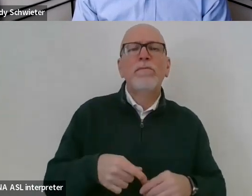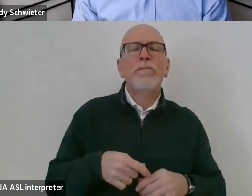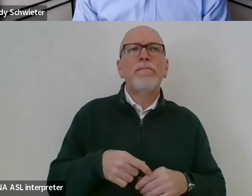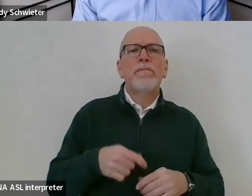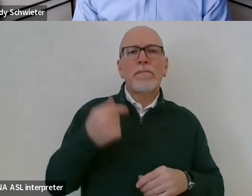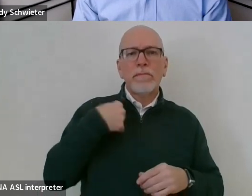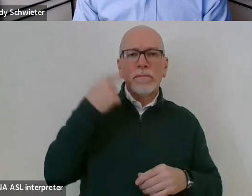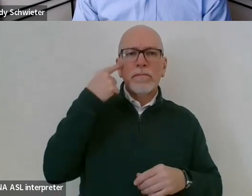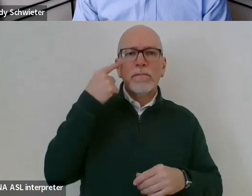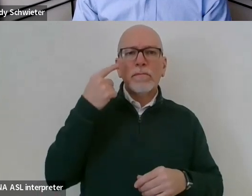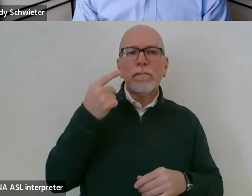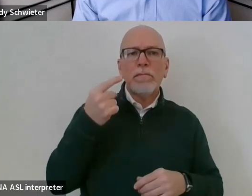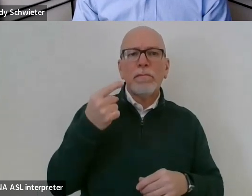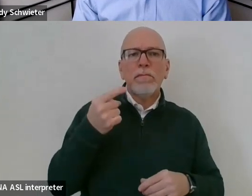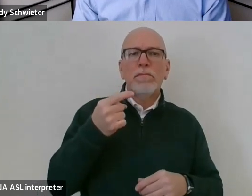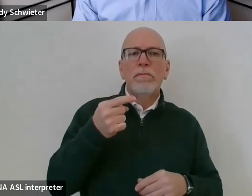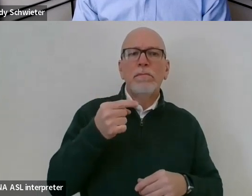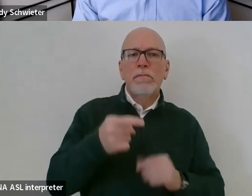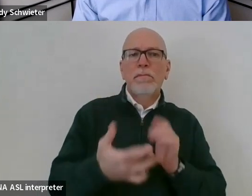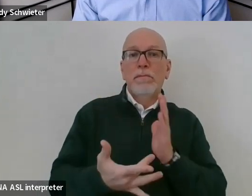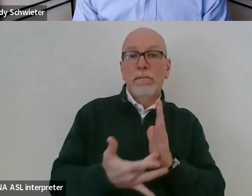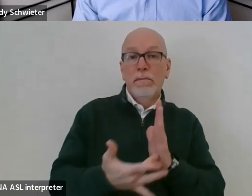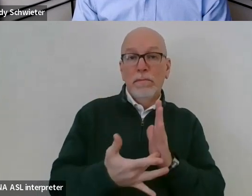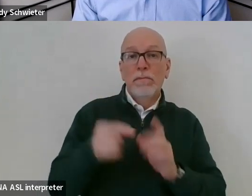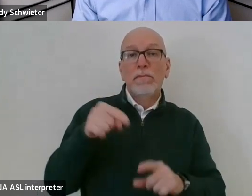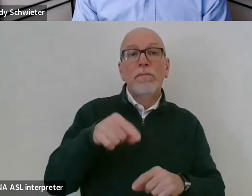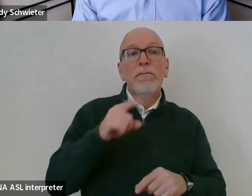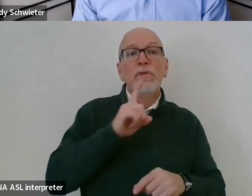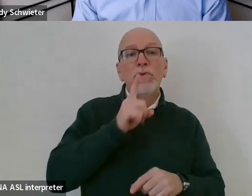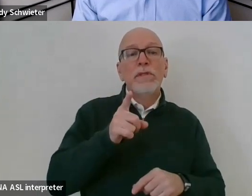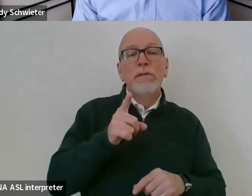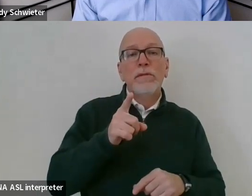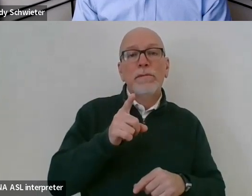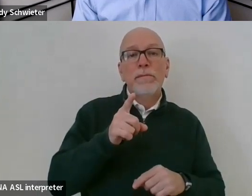I think that technology is really